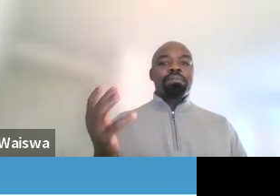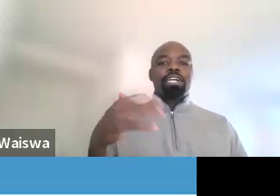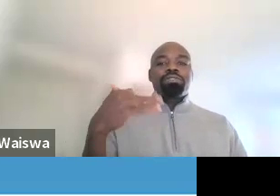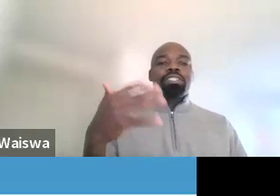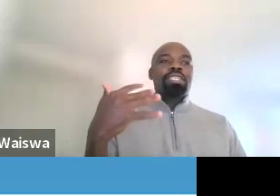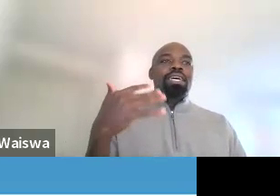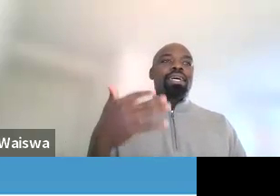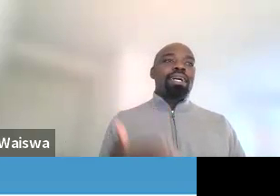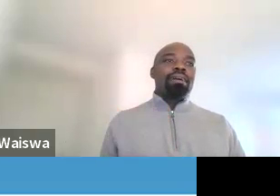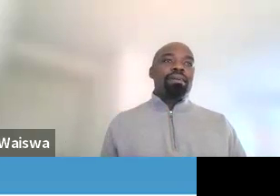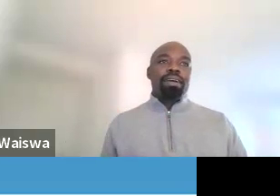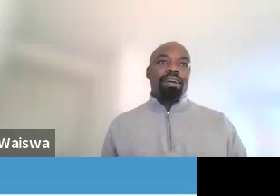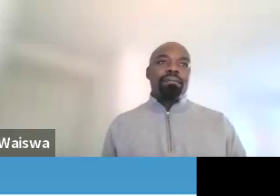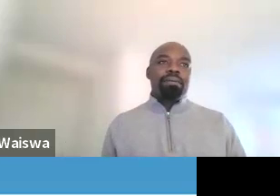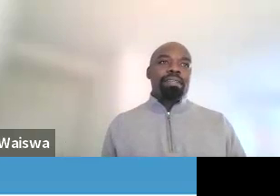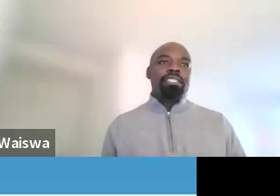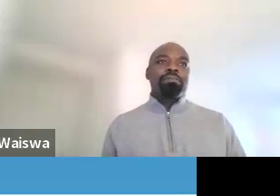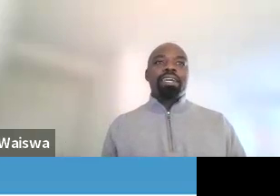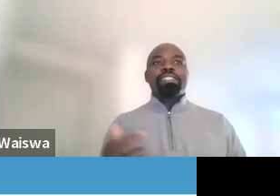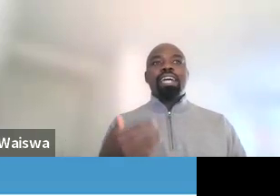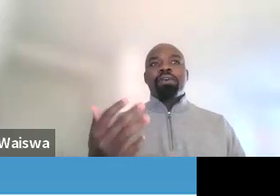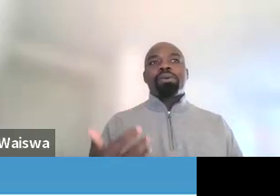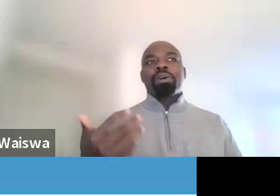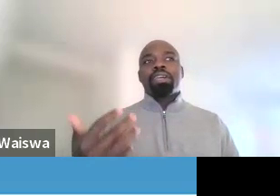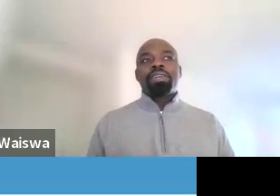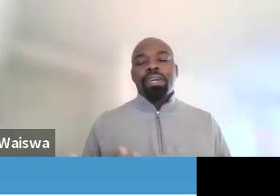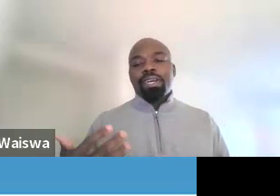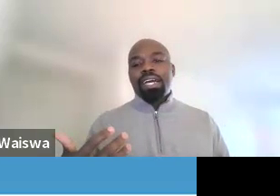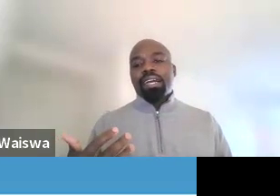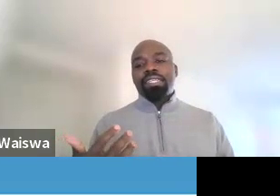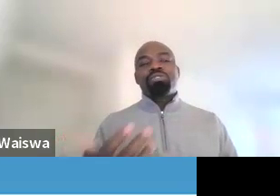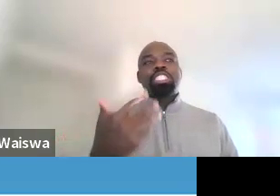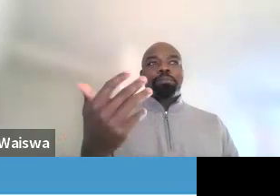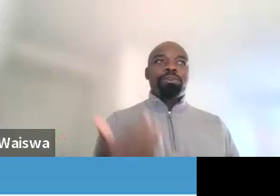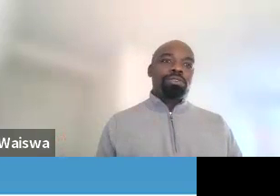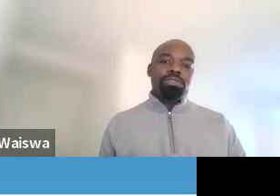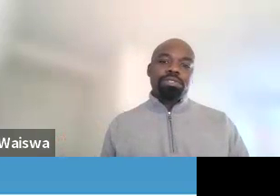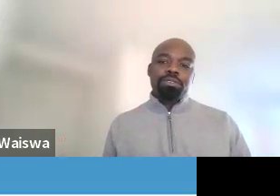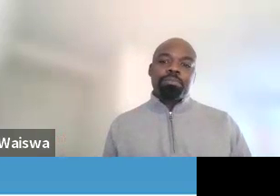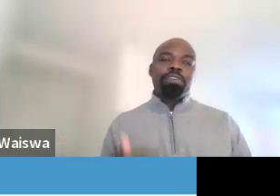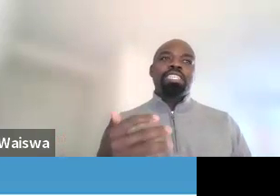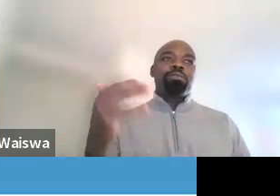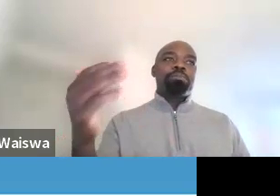in some countries, decision makers are required to